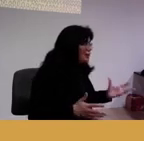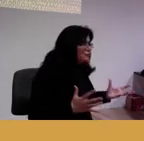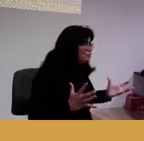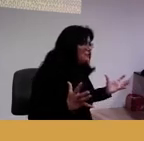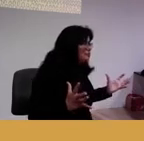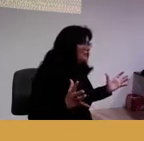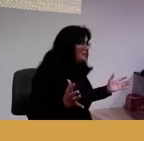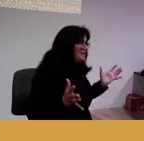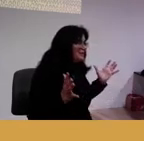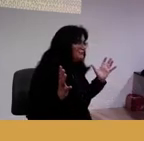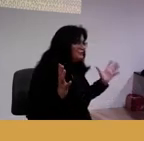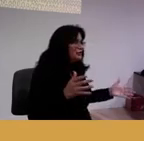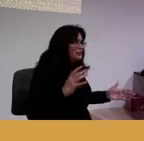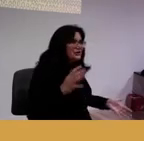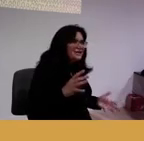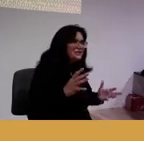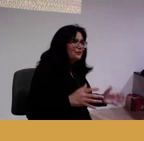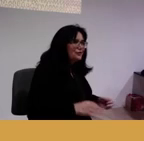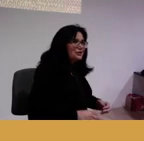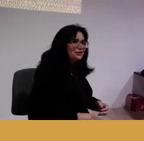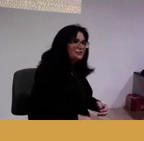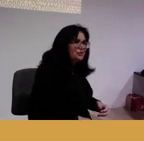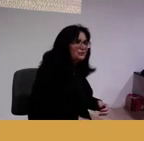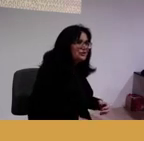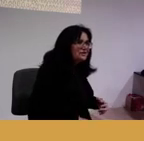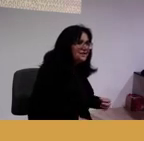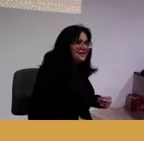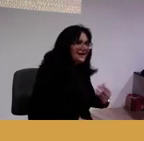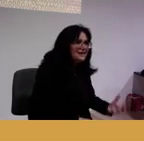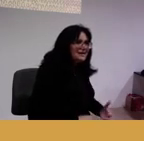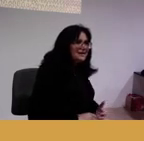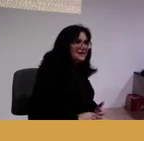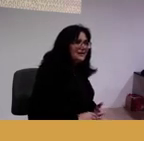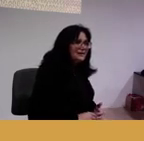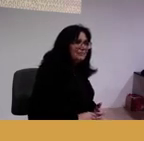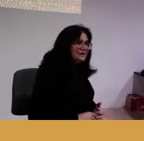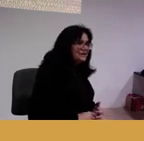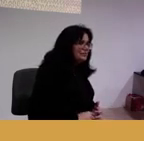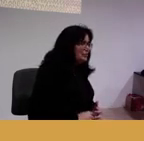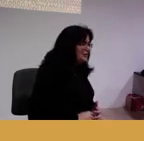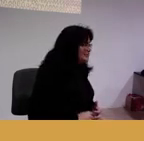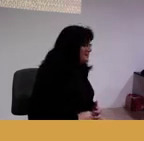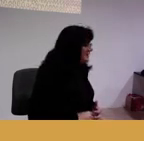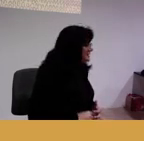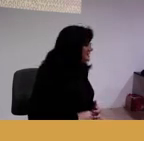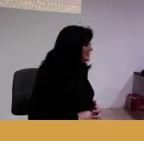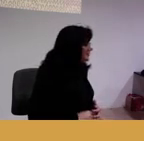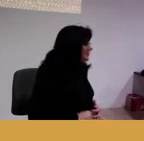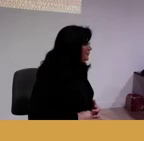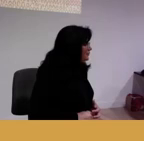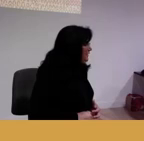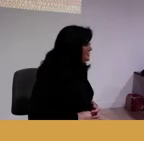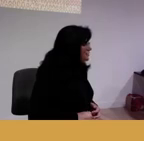And I can remember being first, second, third year anthropology and getting assessment items that asked